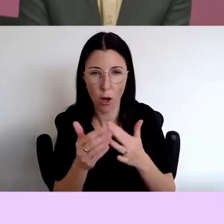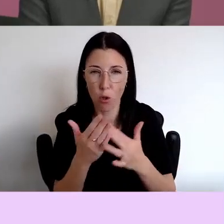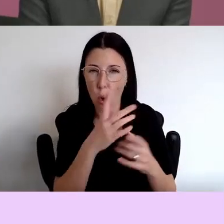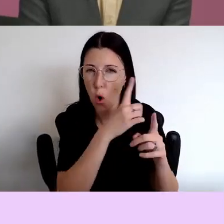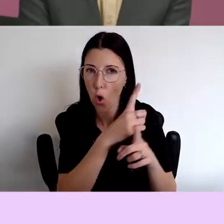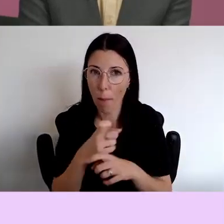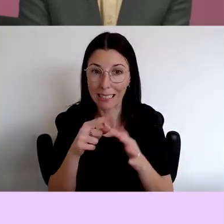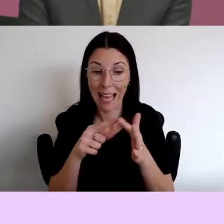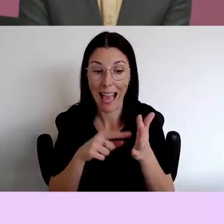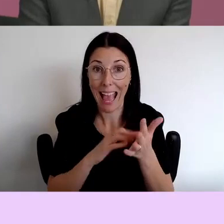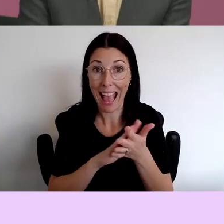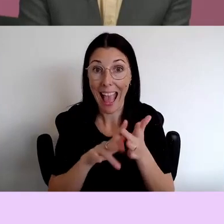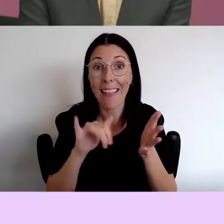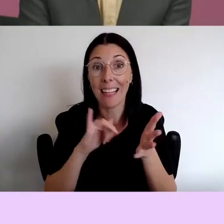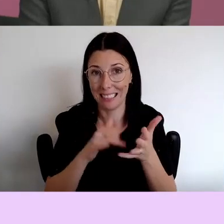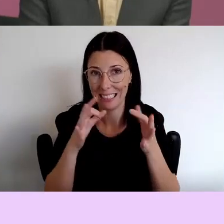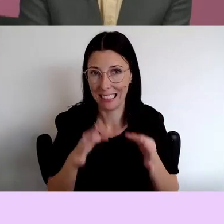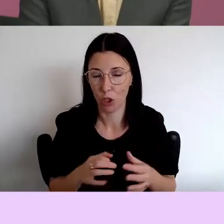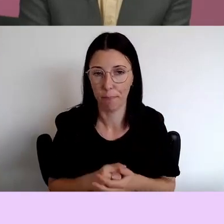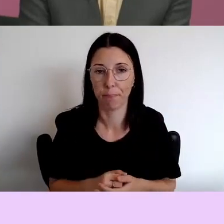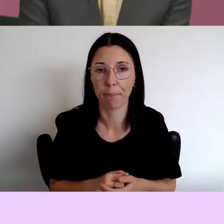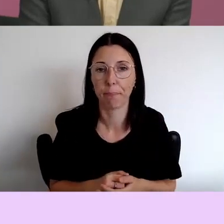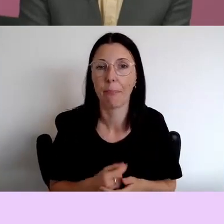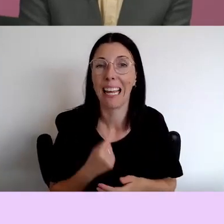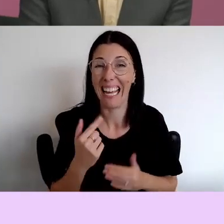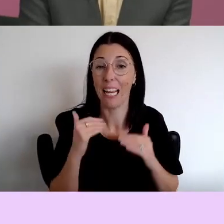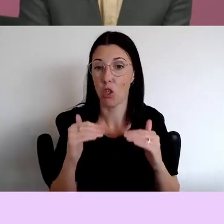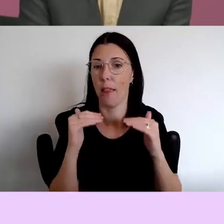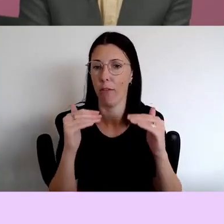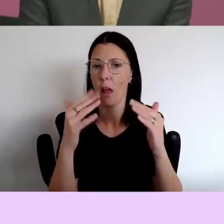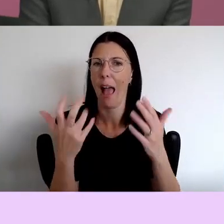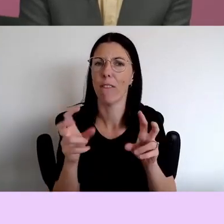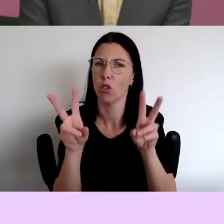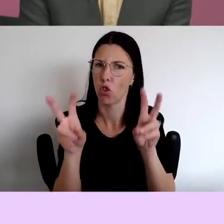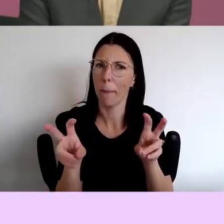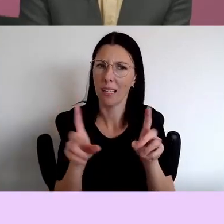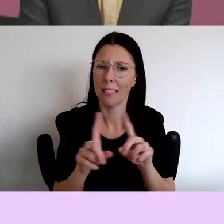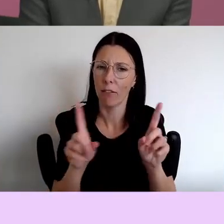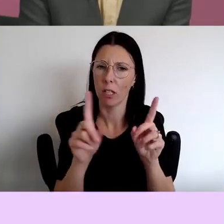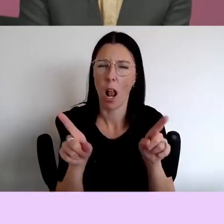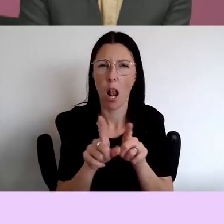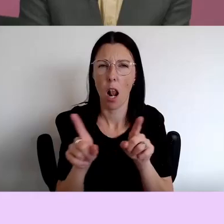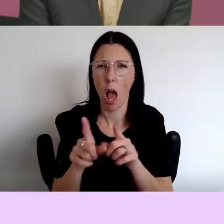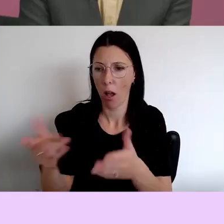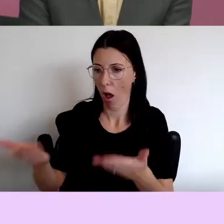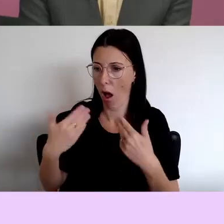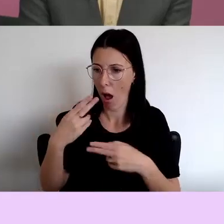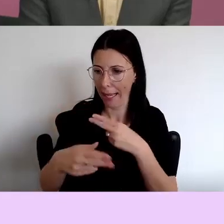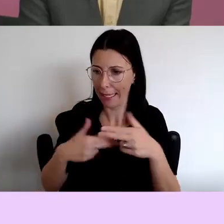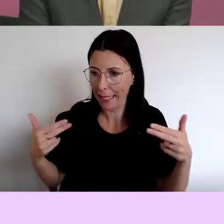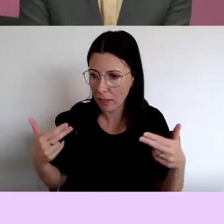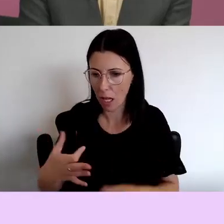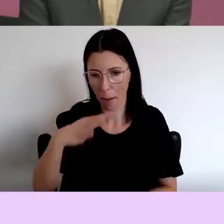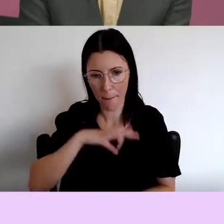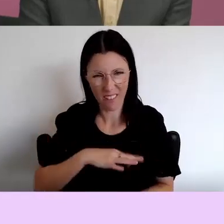Each level of the game tackles key integrity topics such as managing offers of gifts, benefits, and hospitality,